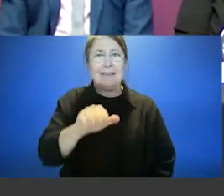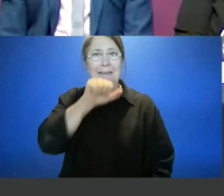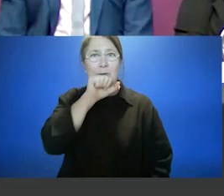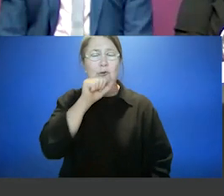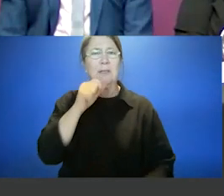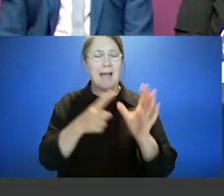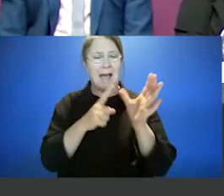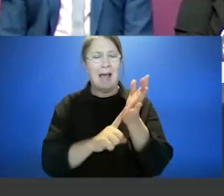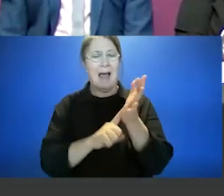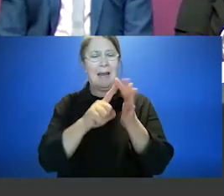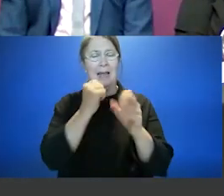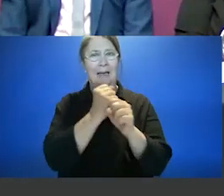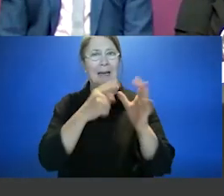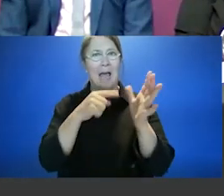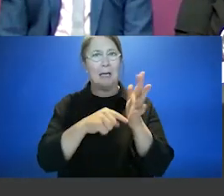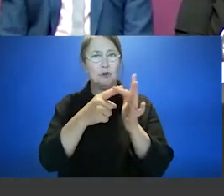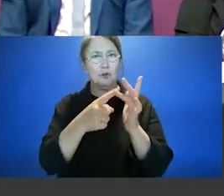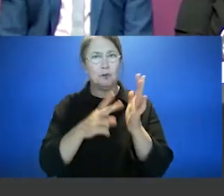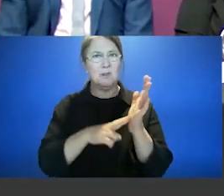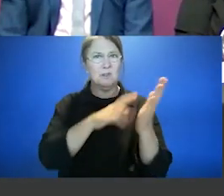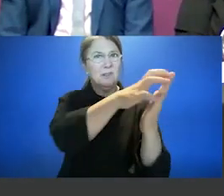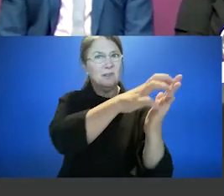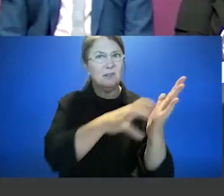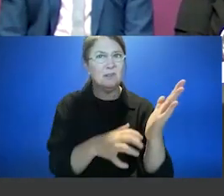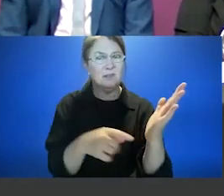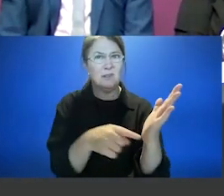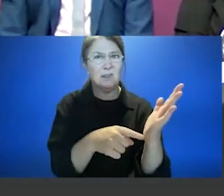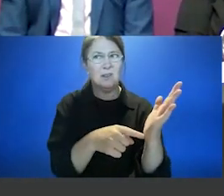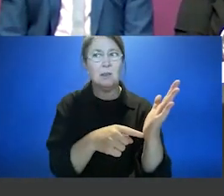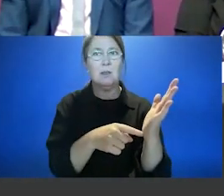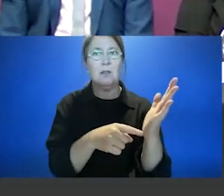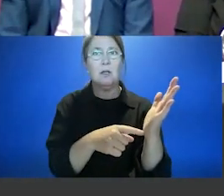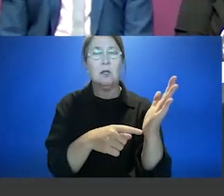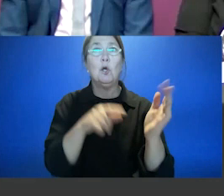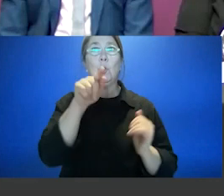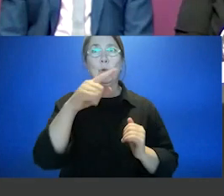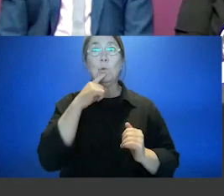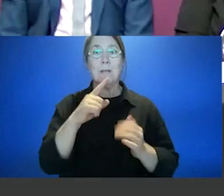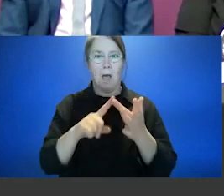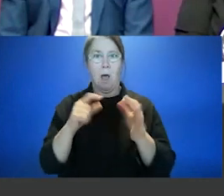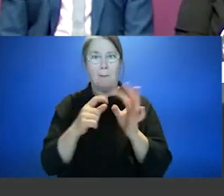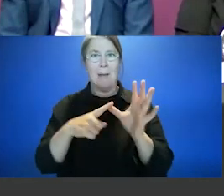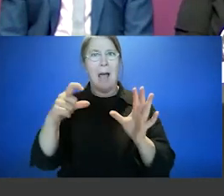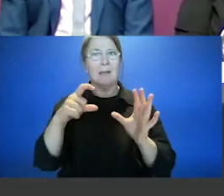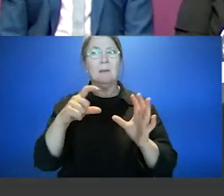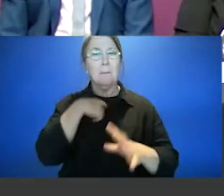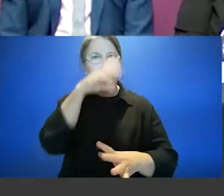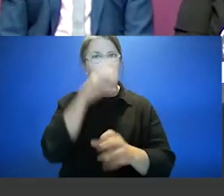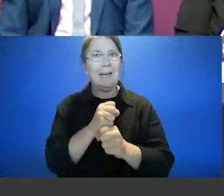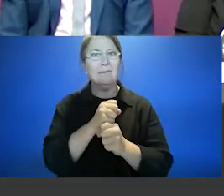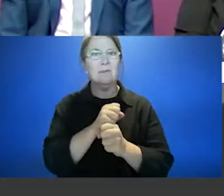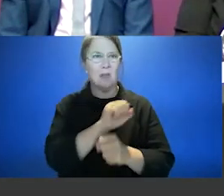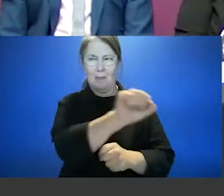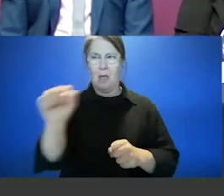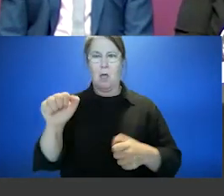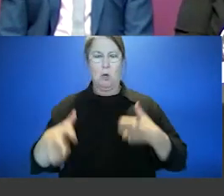IBAC is vested in that complaint, it's important to them. What's the process in,